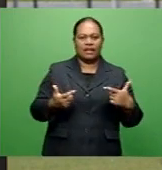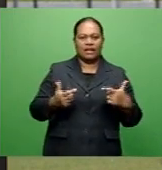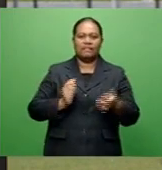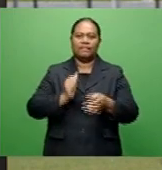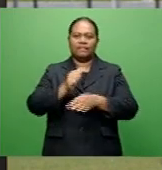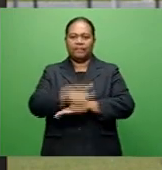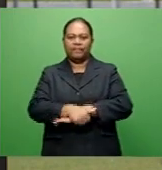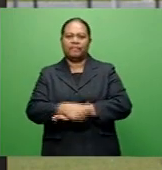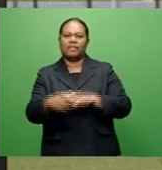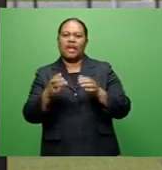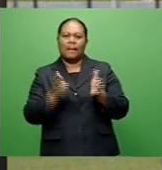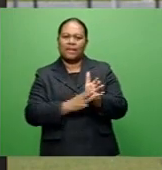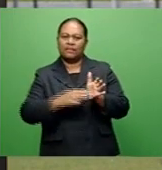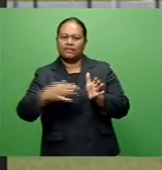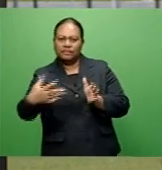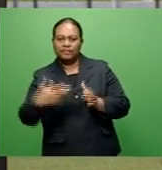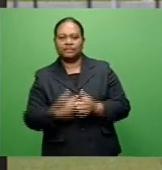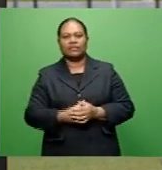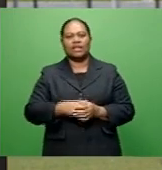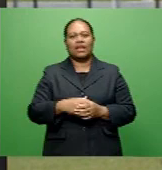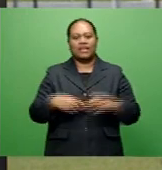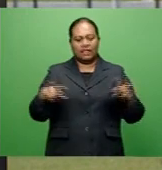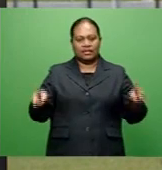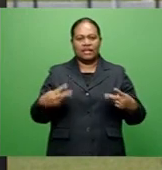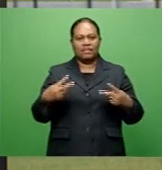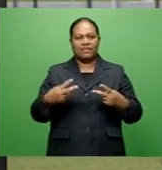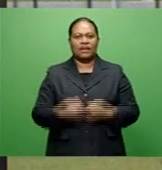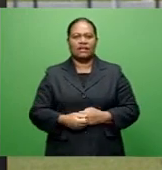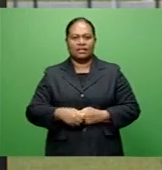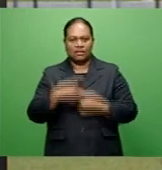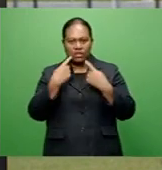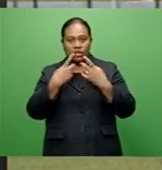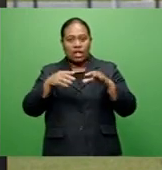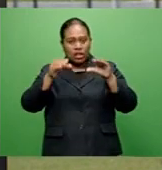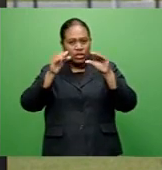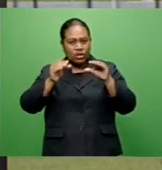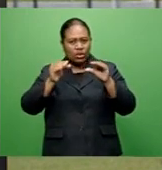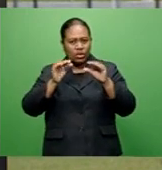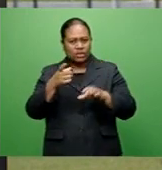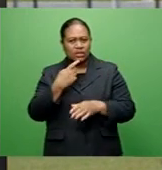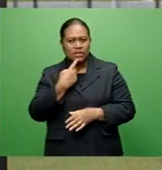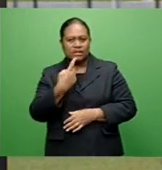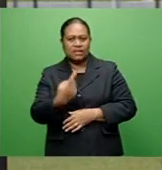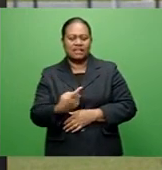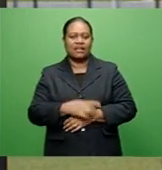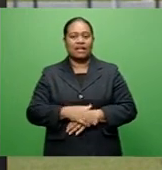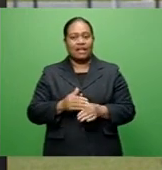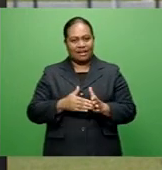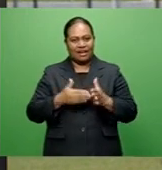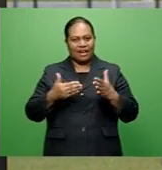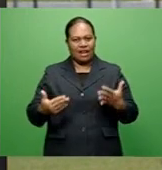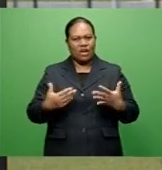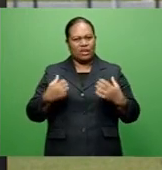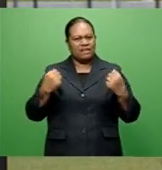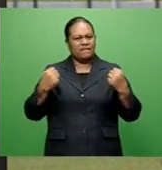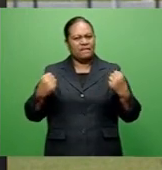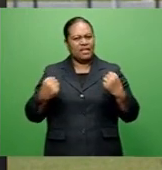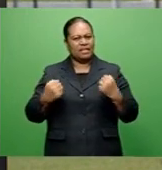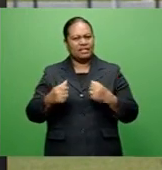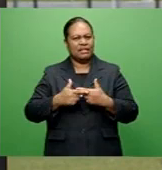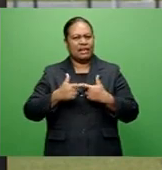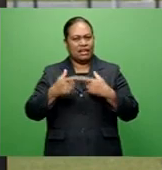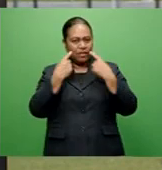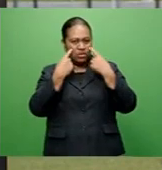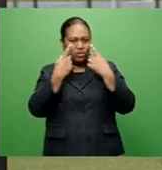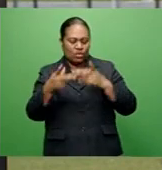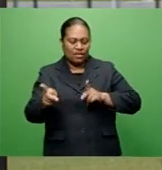the semi-final of the Super 7 series, head coach Eleanor Kunatumba says their current fitness level will hinder